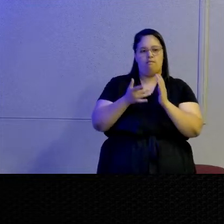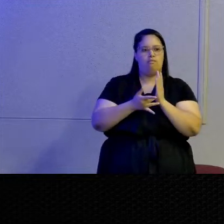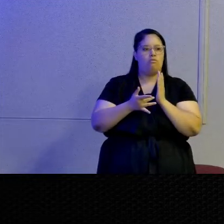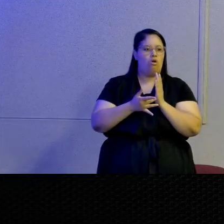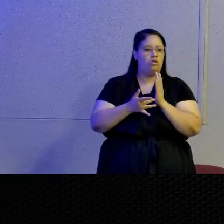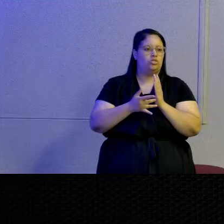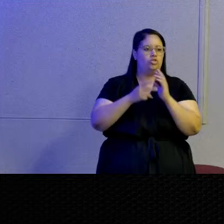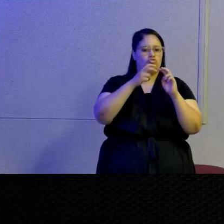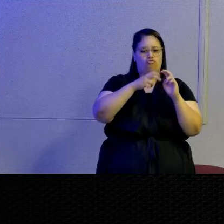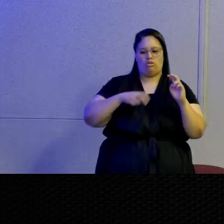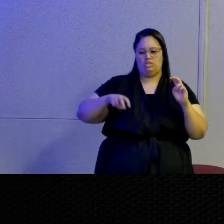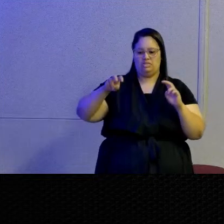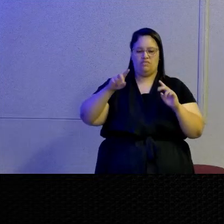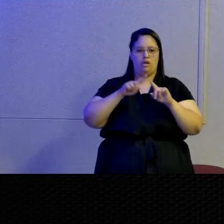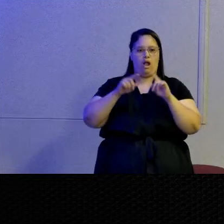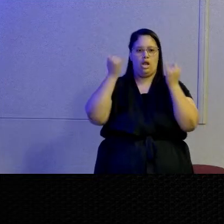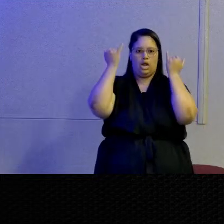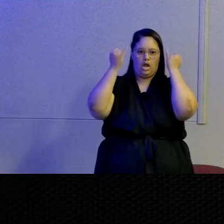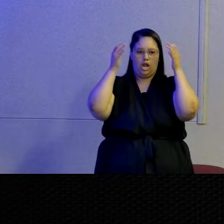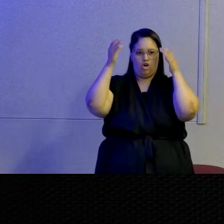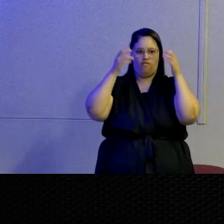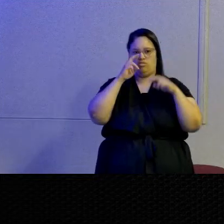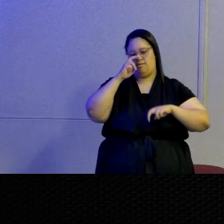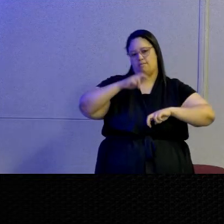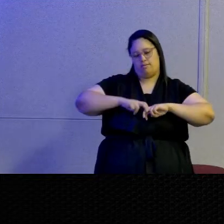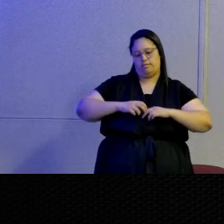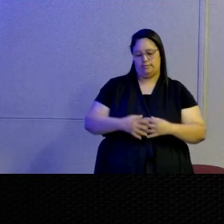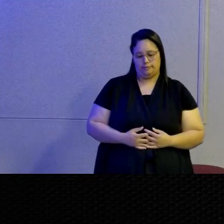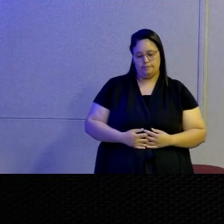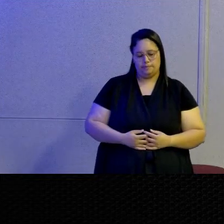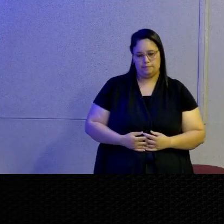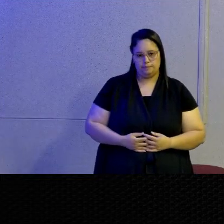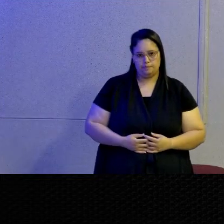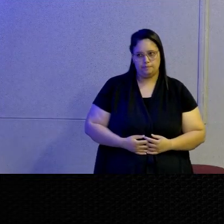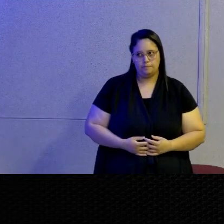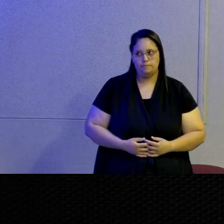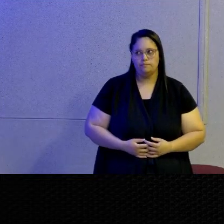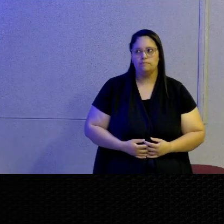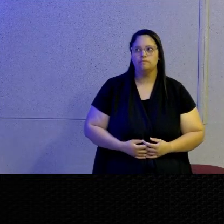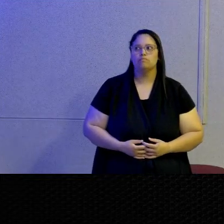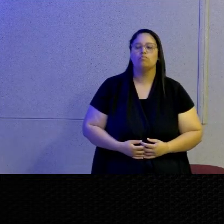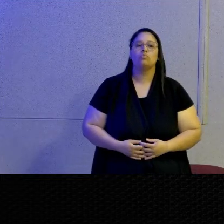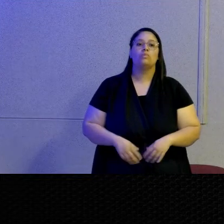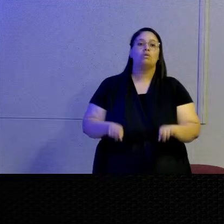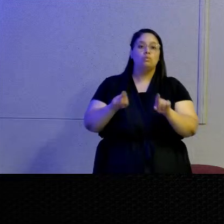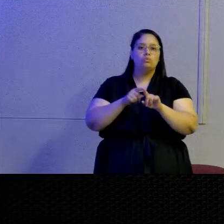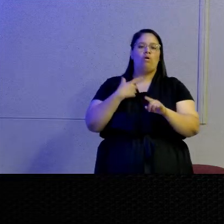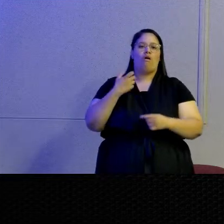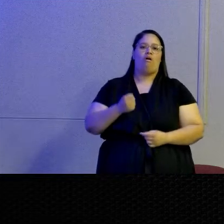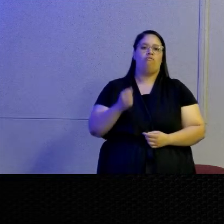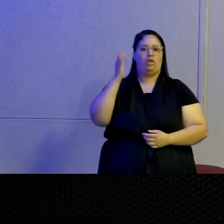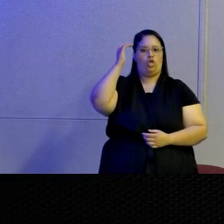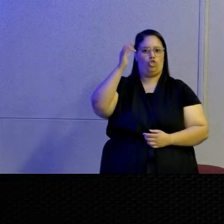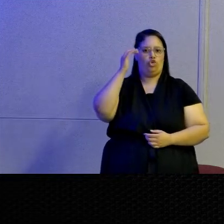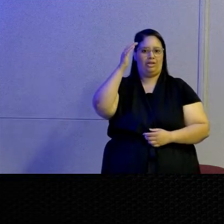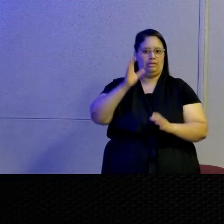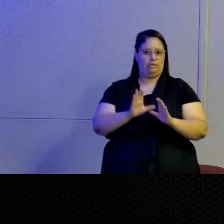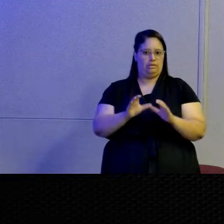technology transfer and innovation as well. We also have the theory